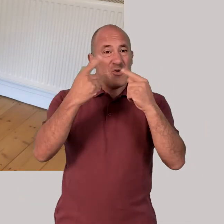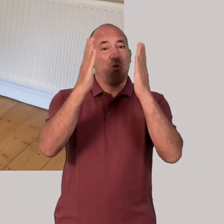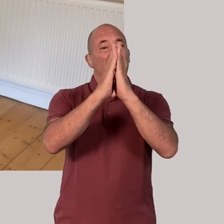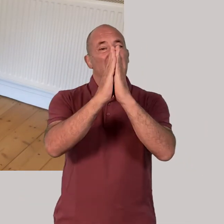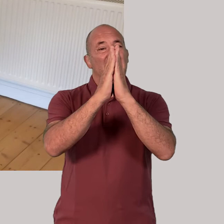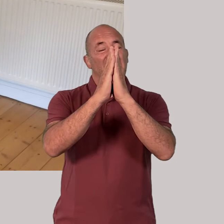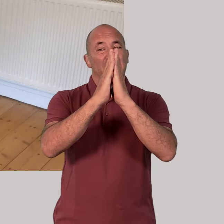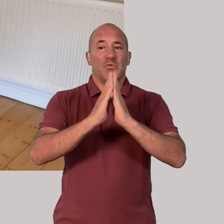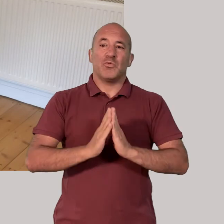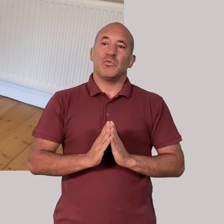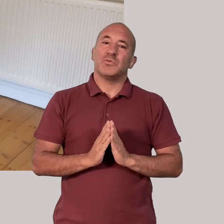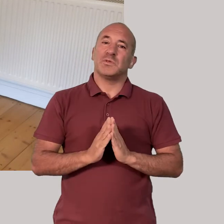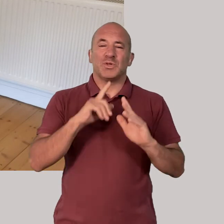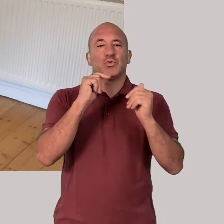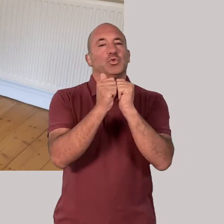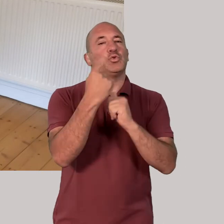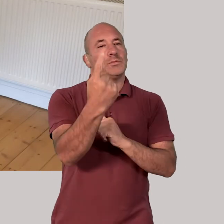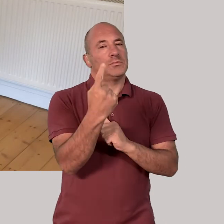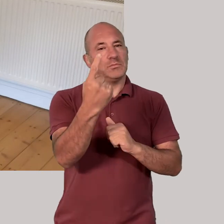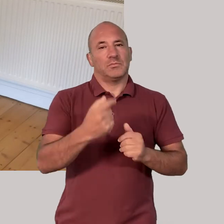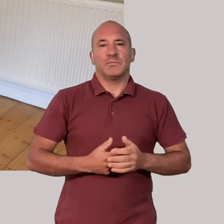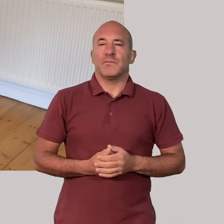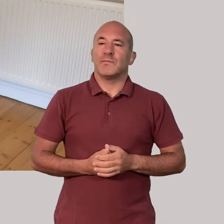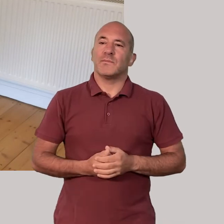here, halfway, or down.